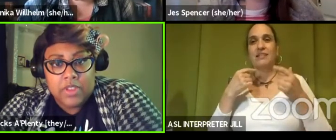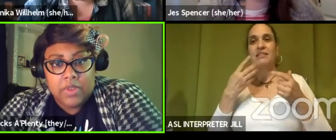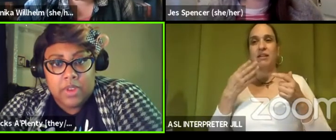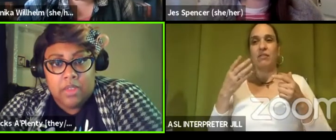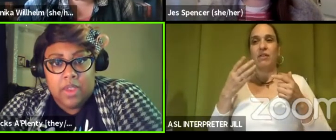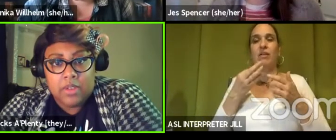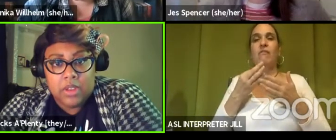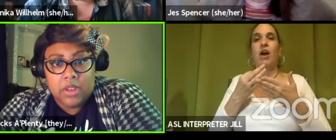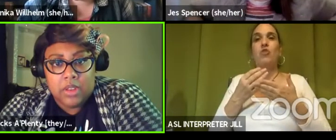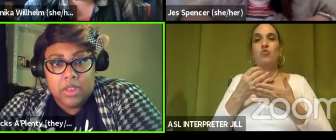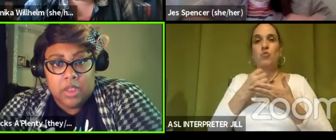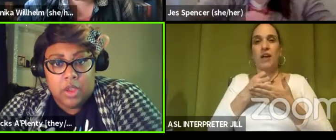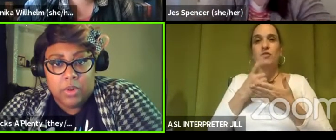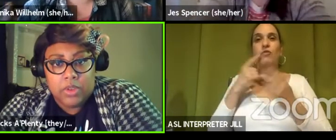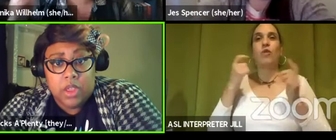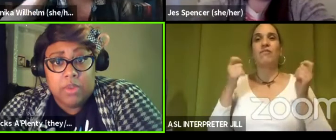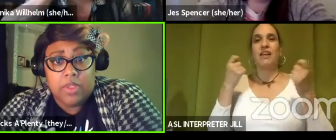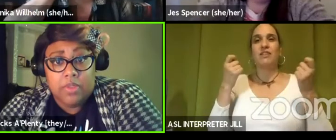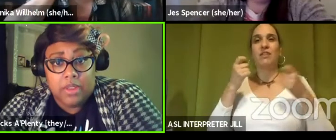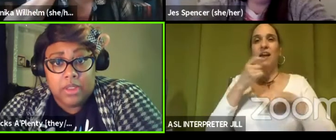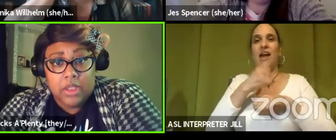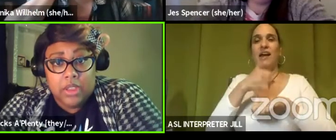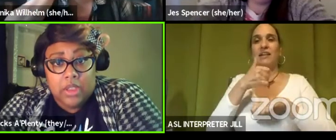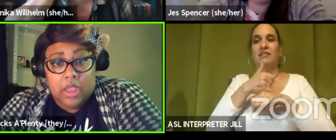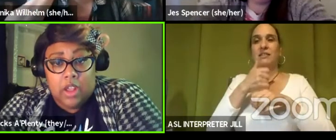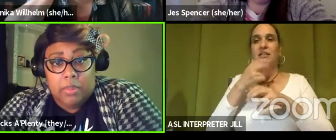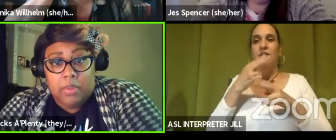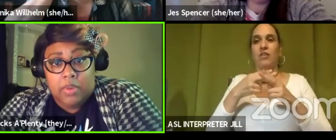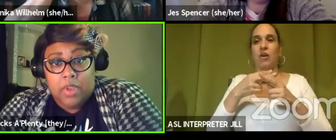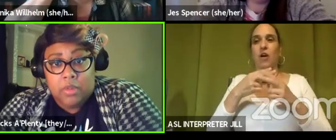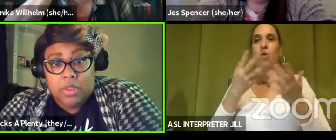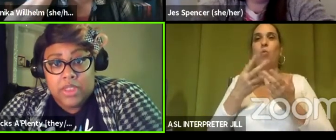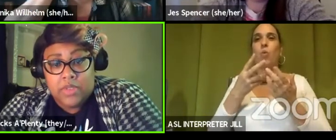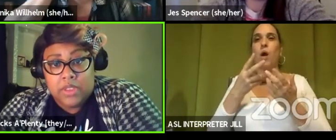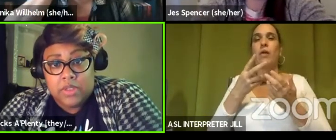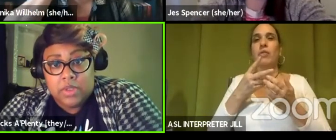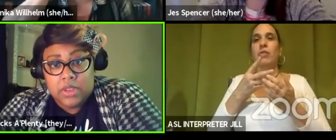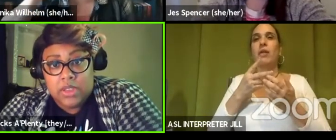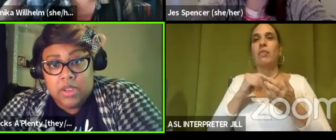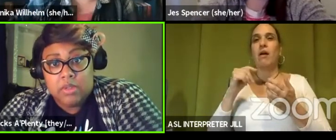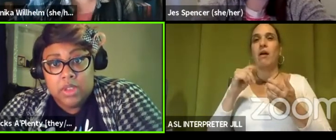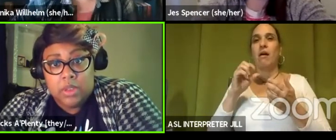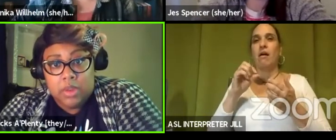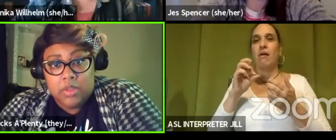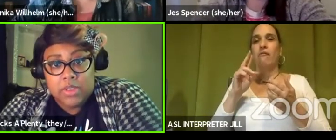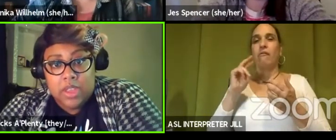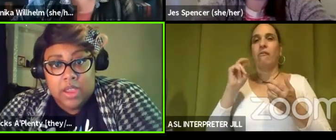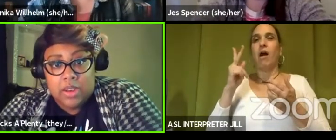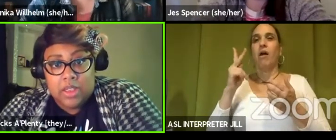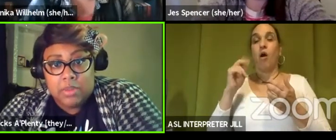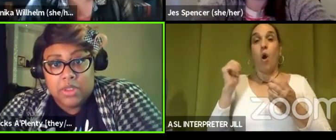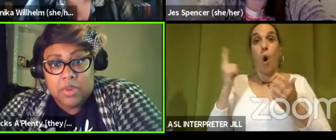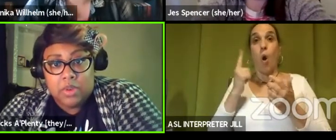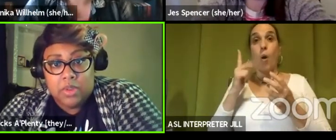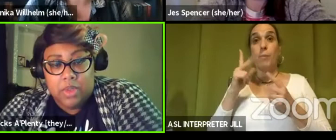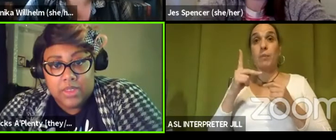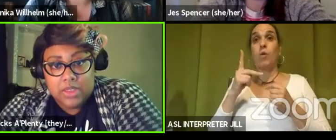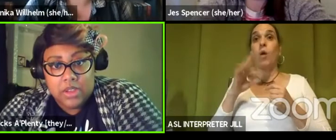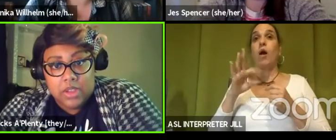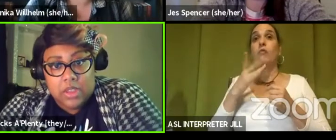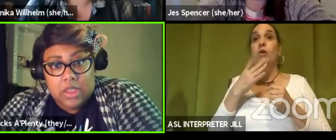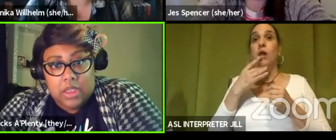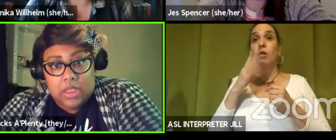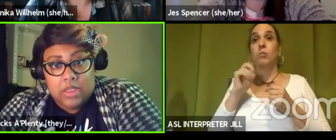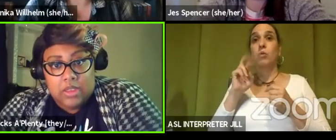a festival that I founded and co-produced called What the Funk, an all people of color burlesque festival. It is the only one of its kind in the Pacific